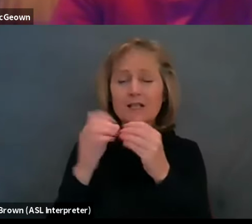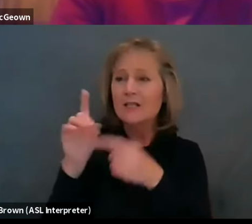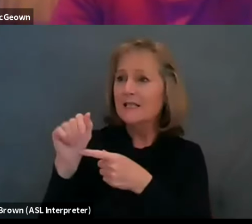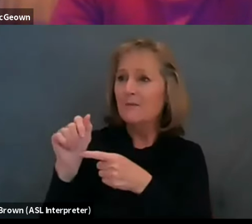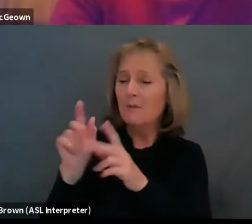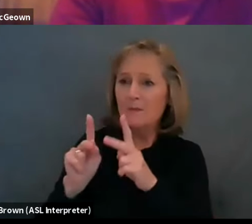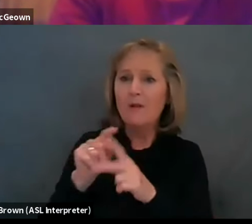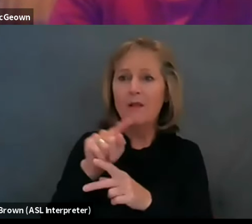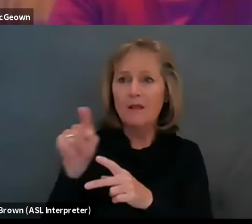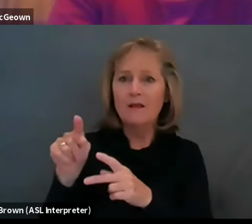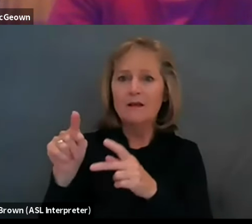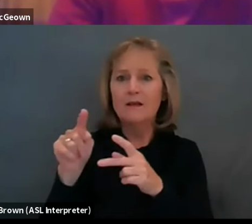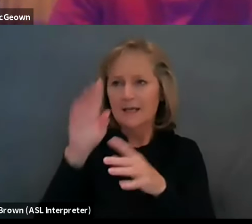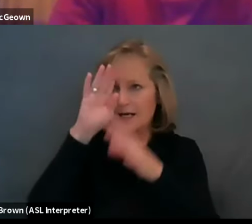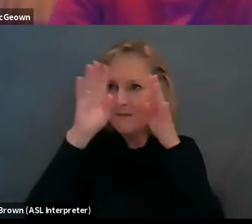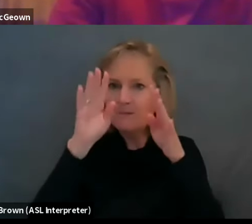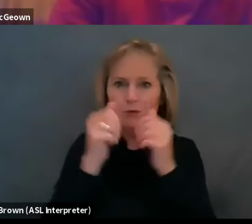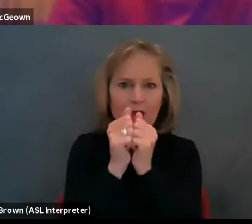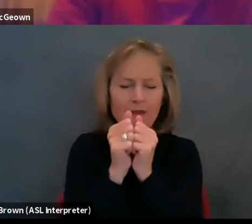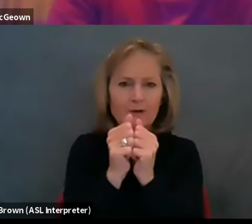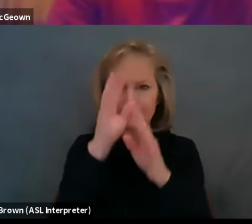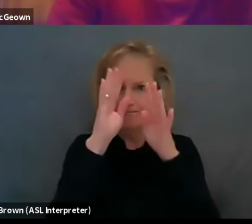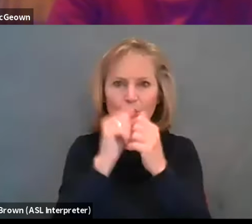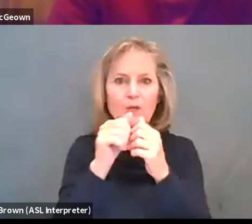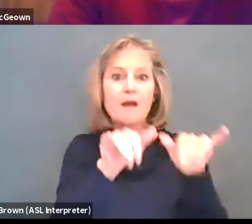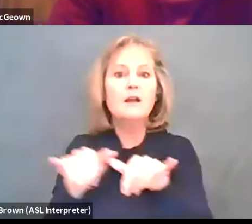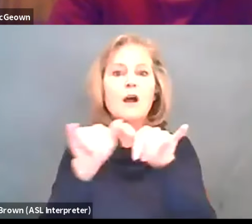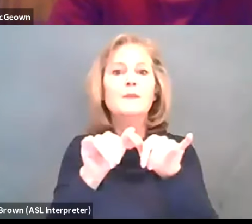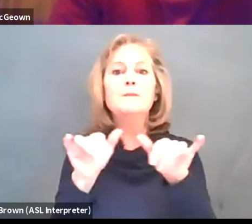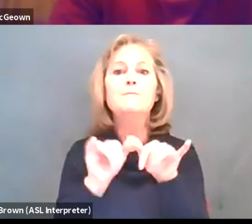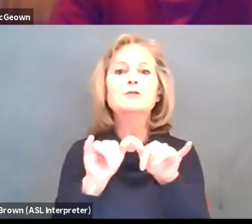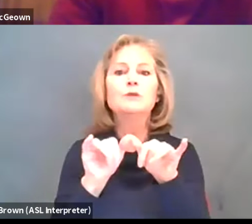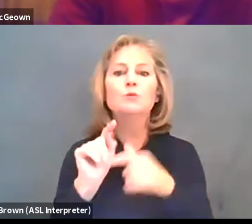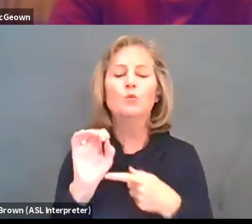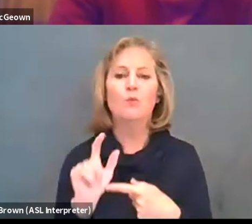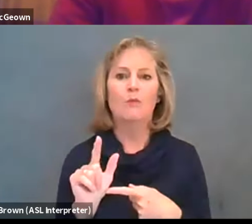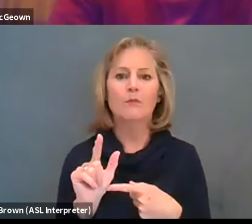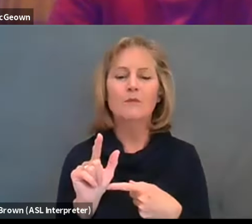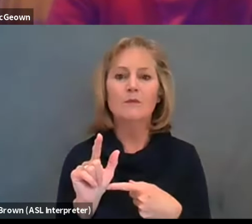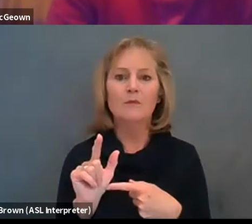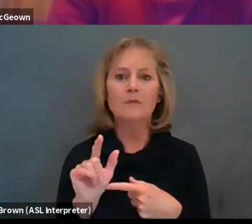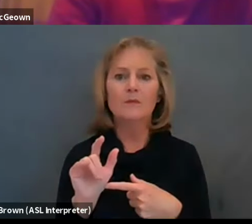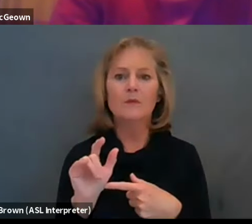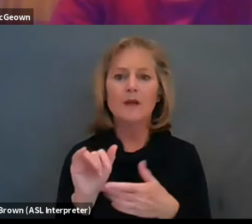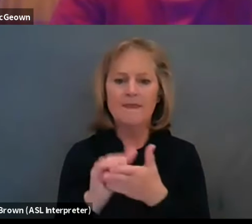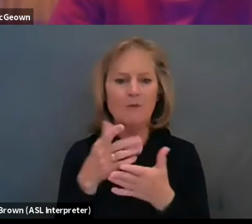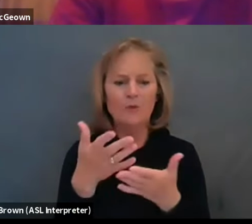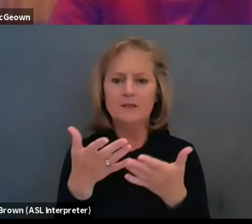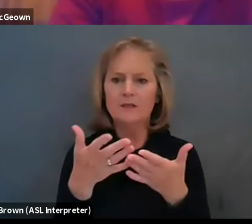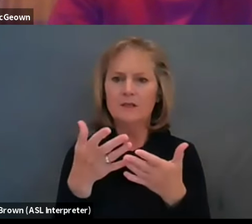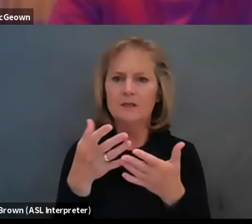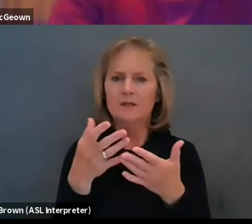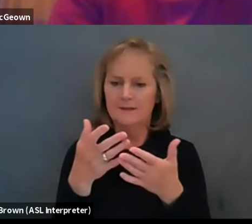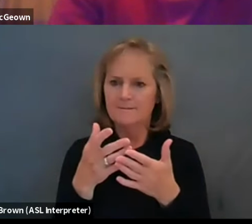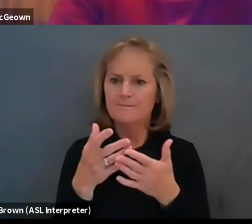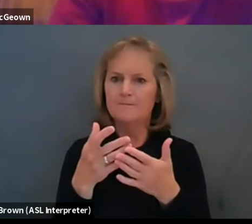people need to come together and come up with a common measurement tool that would kind of